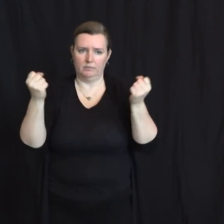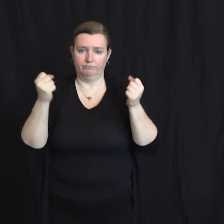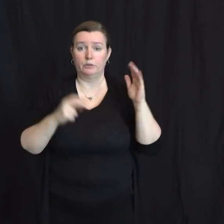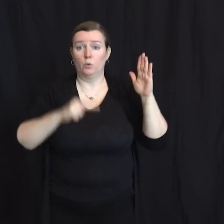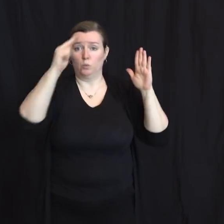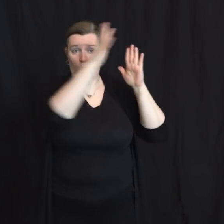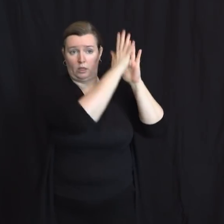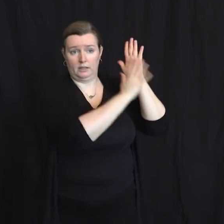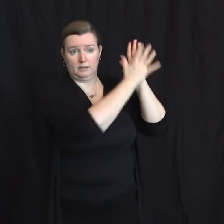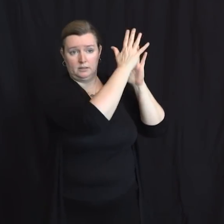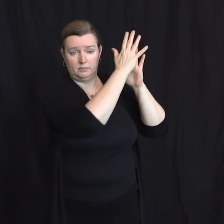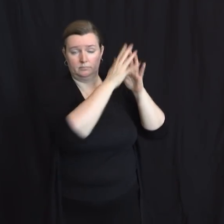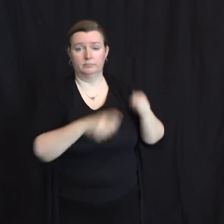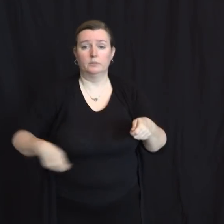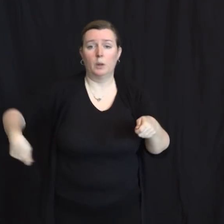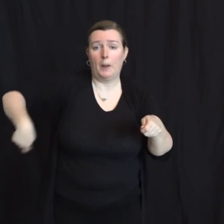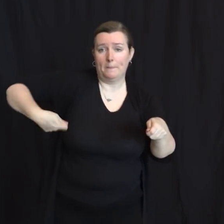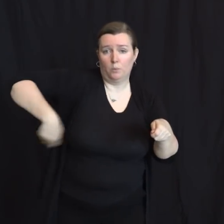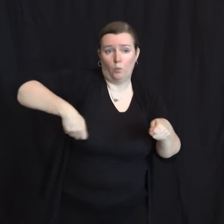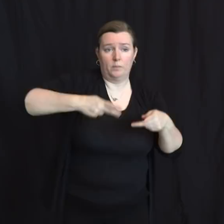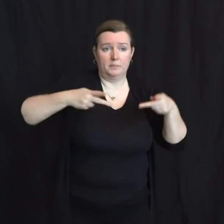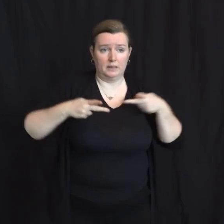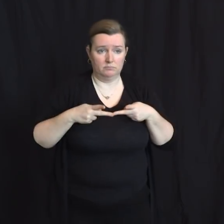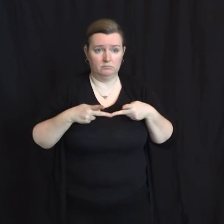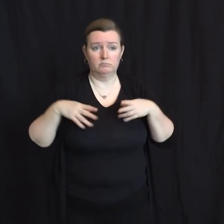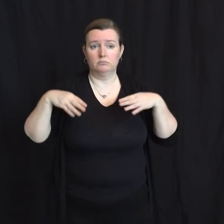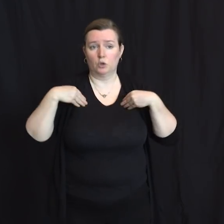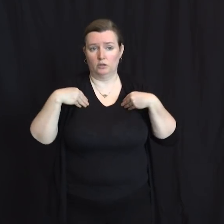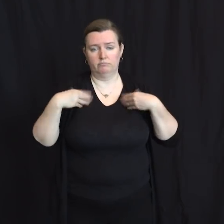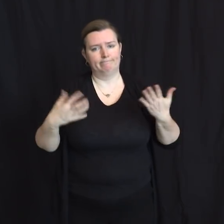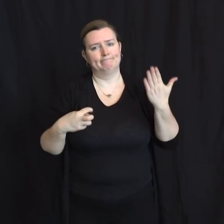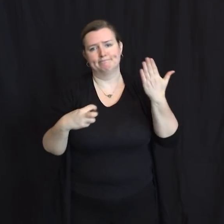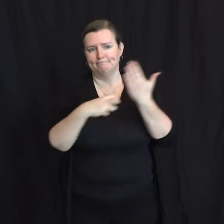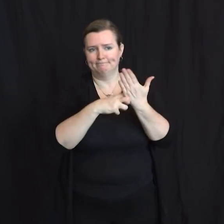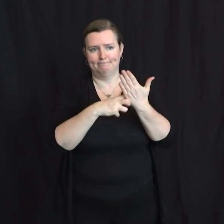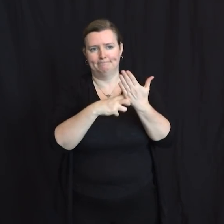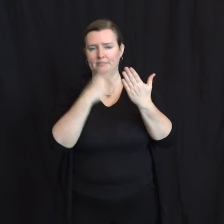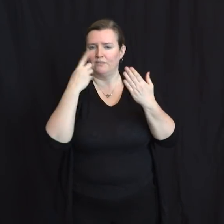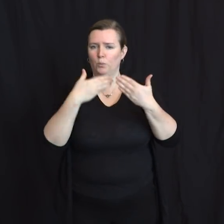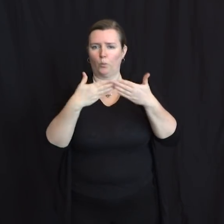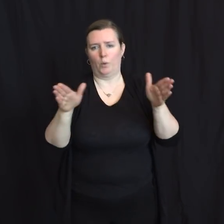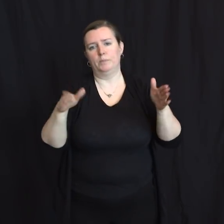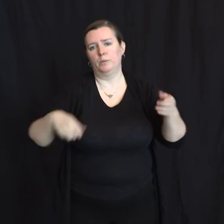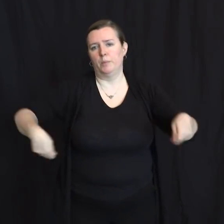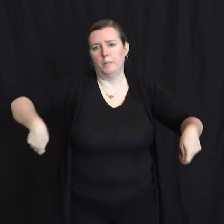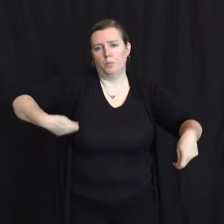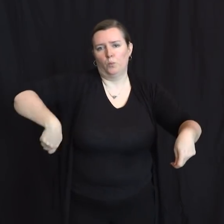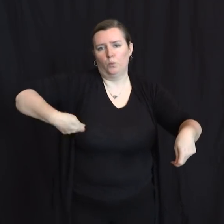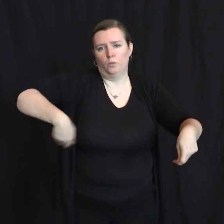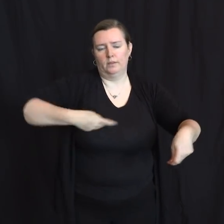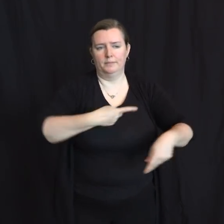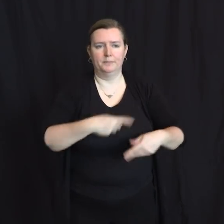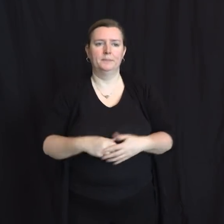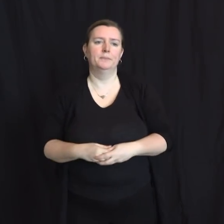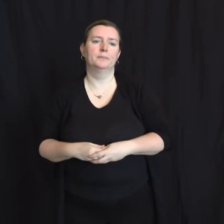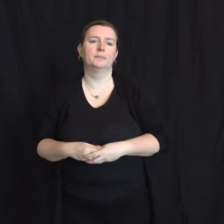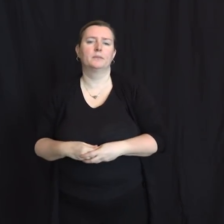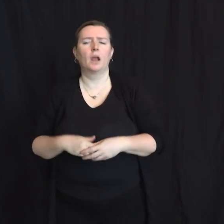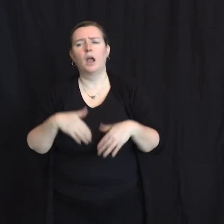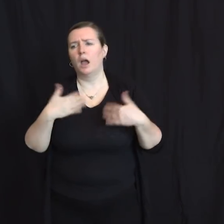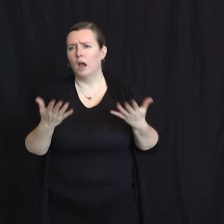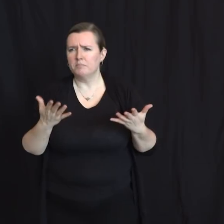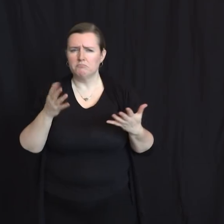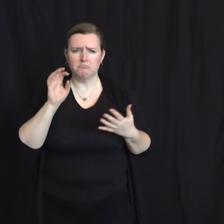hall where the owner of that was issued in violation of Executive Order 107. And I can just, if I